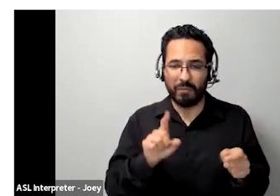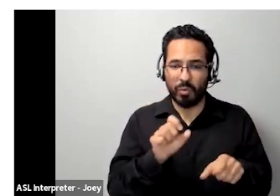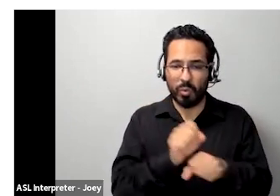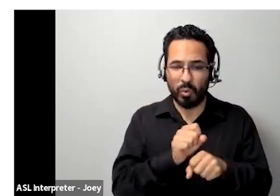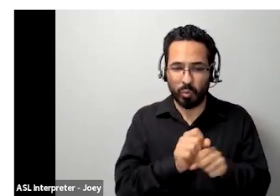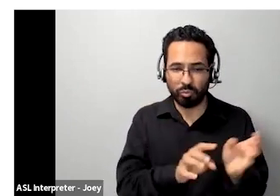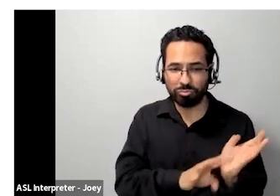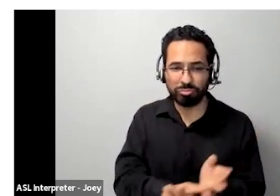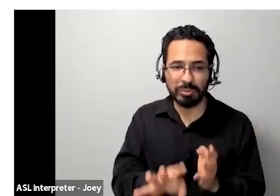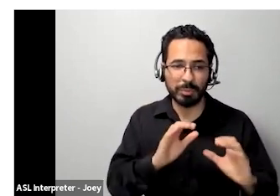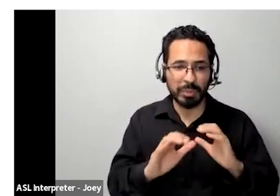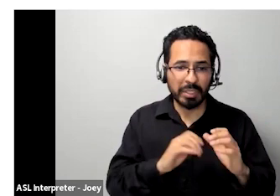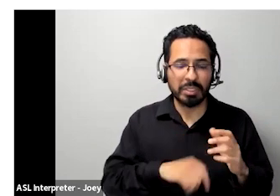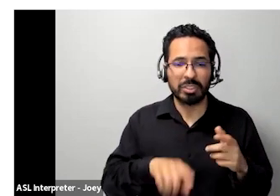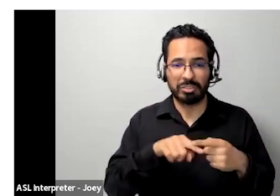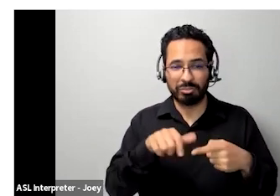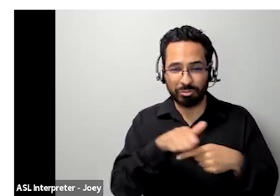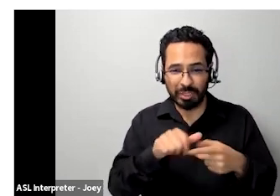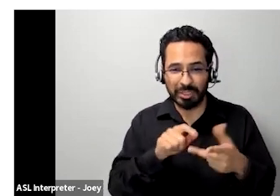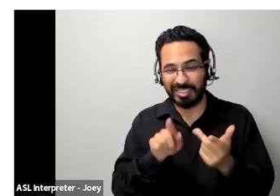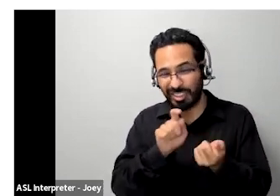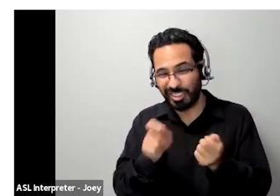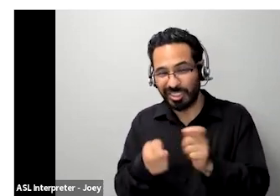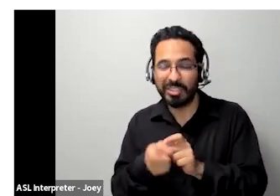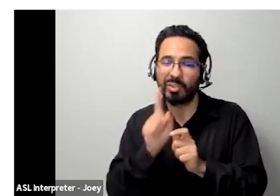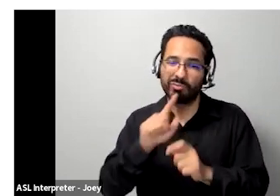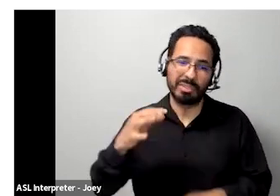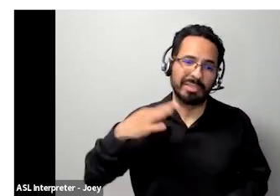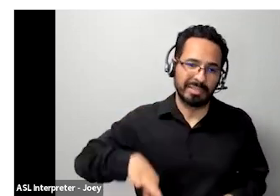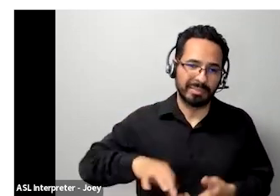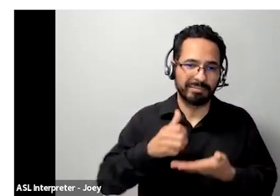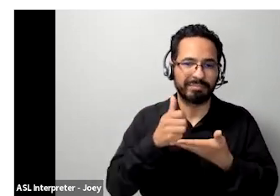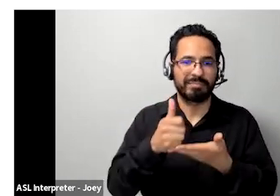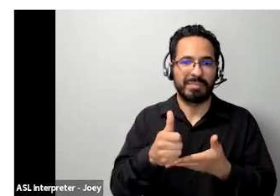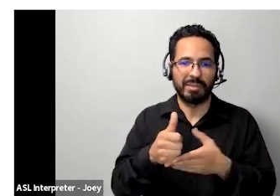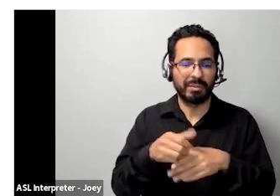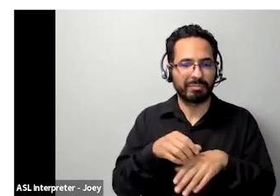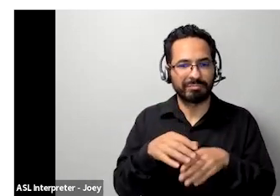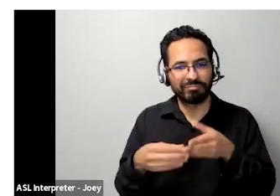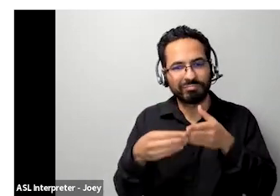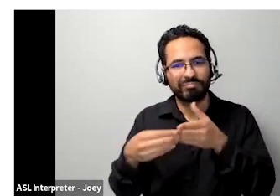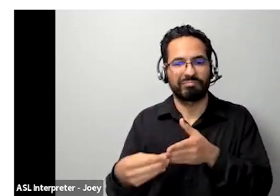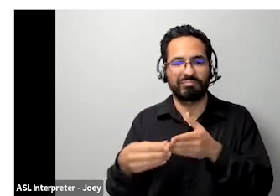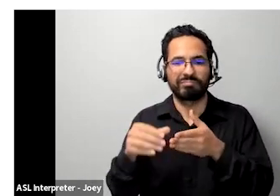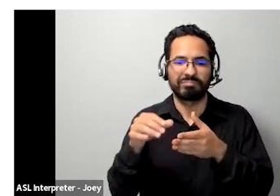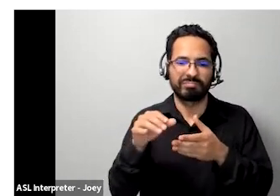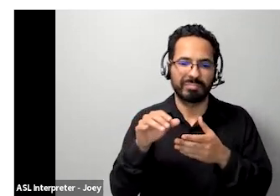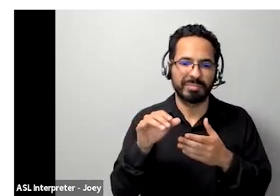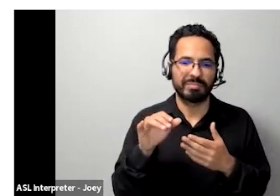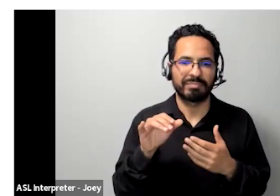communication, training, and change really help drive that implementation across the